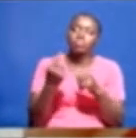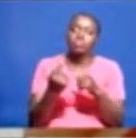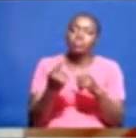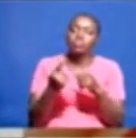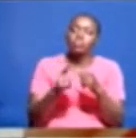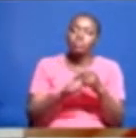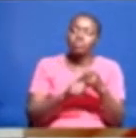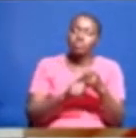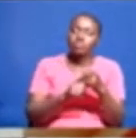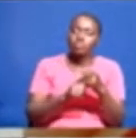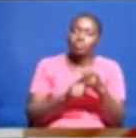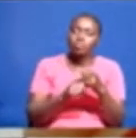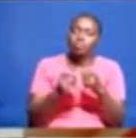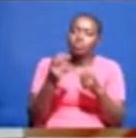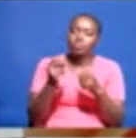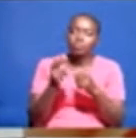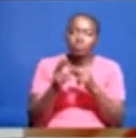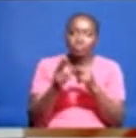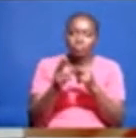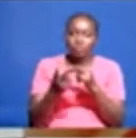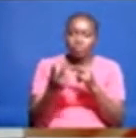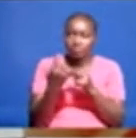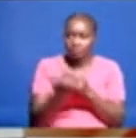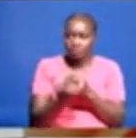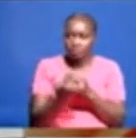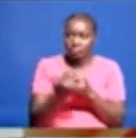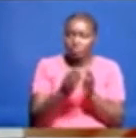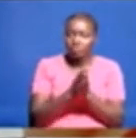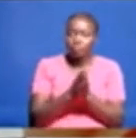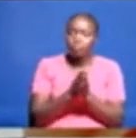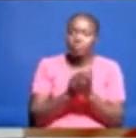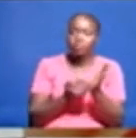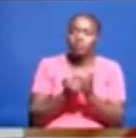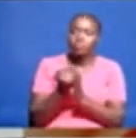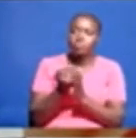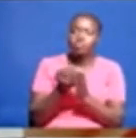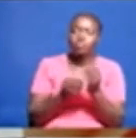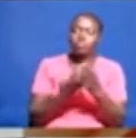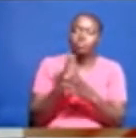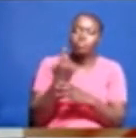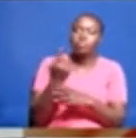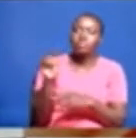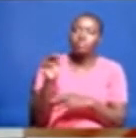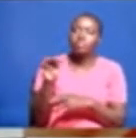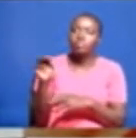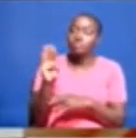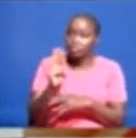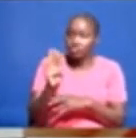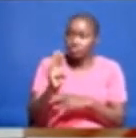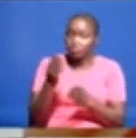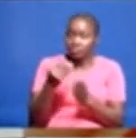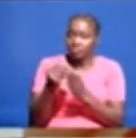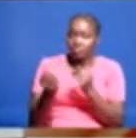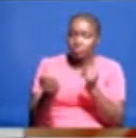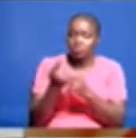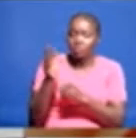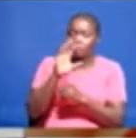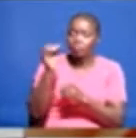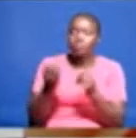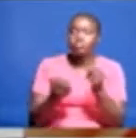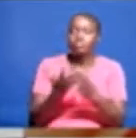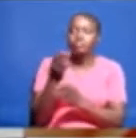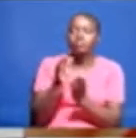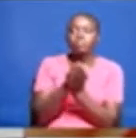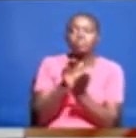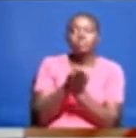2021. The lender says net interest income grew to 1 billion shillings, which is an 11% growth. The bank has been